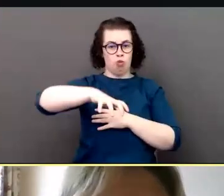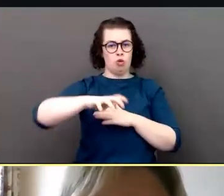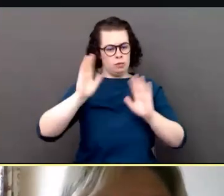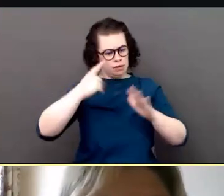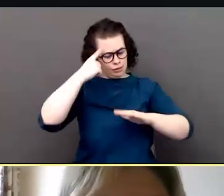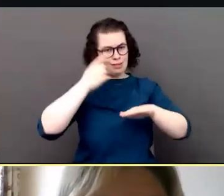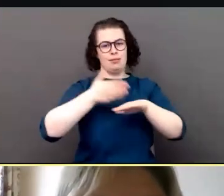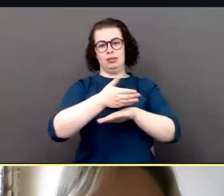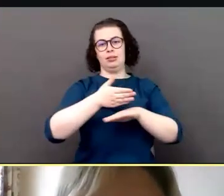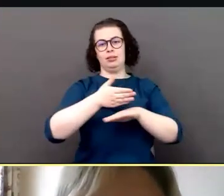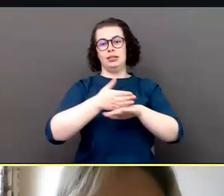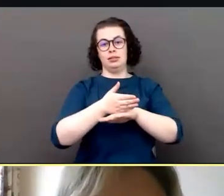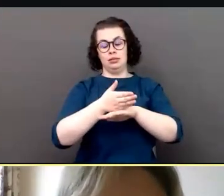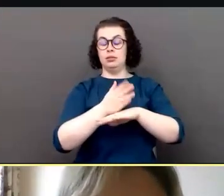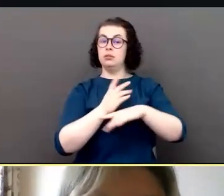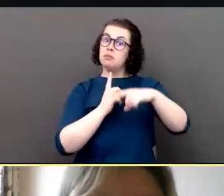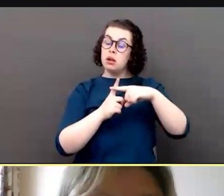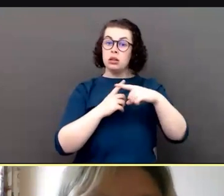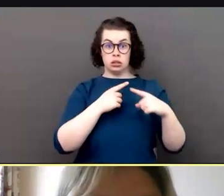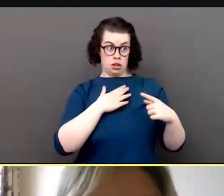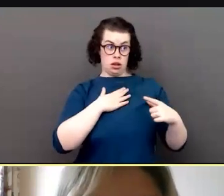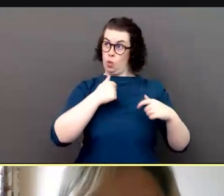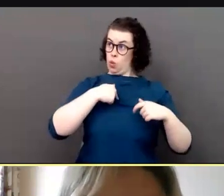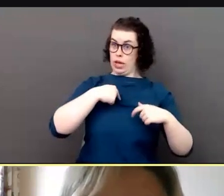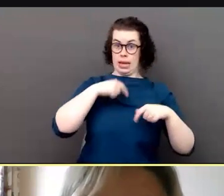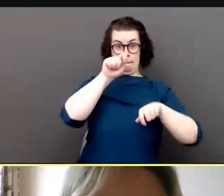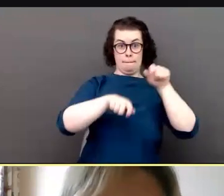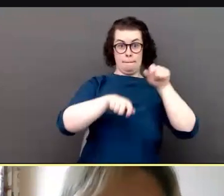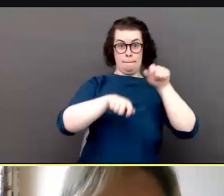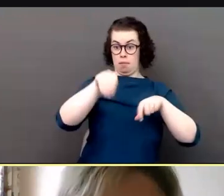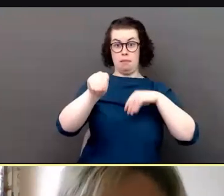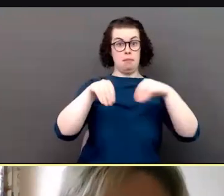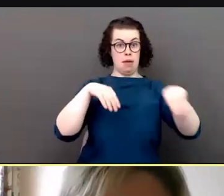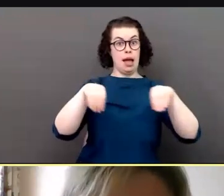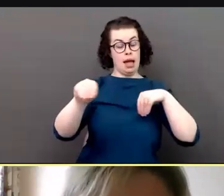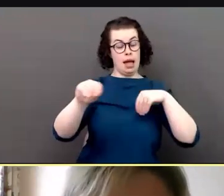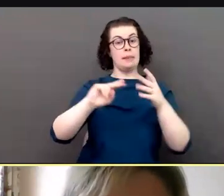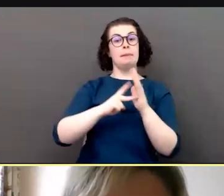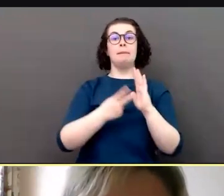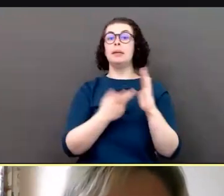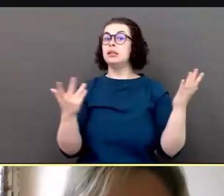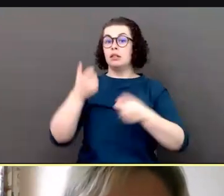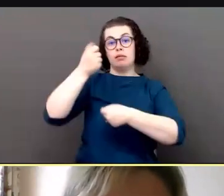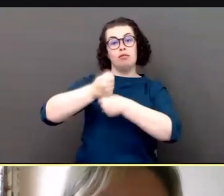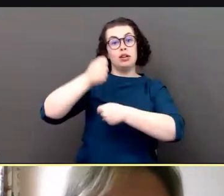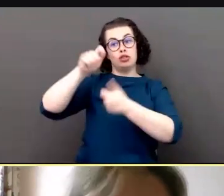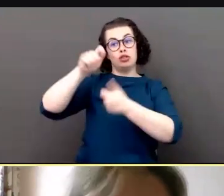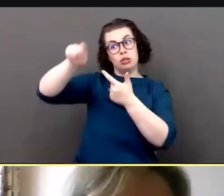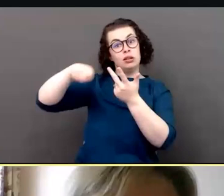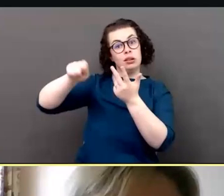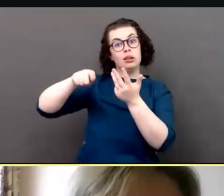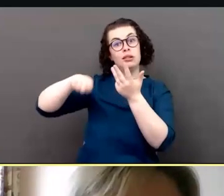to meet consumer expectations, European functional accessibility requirement for public procurement as